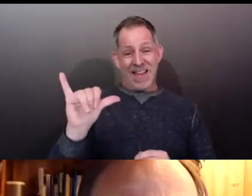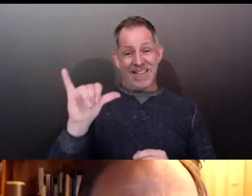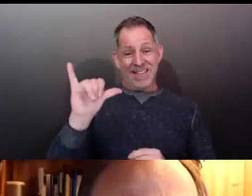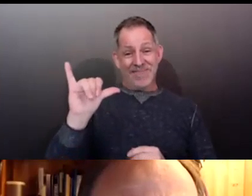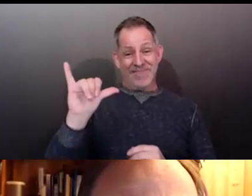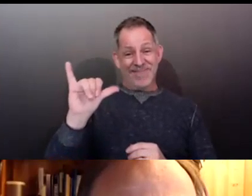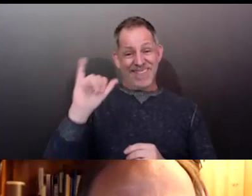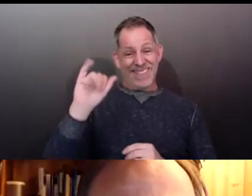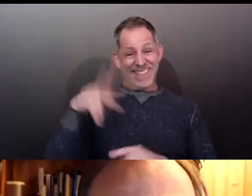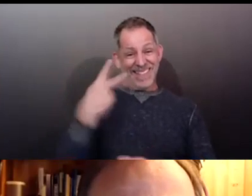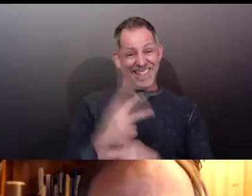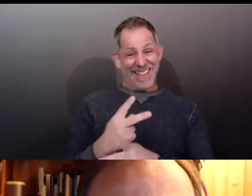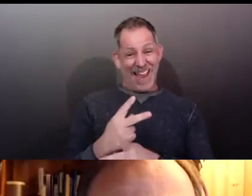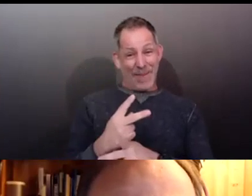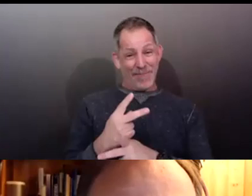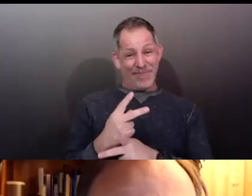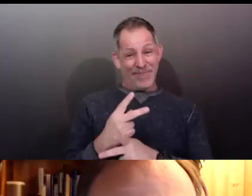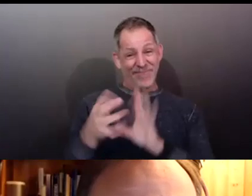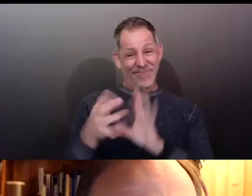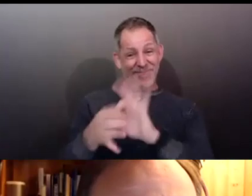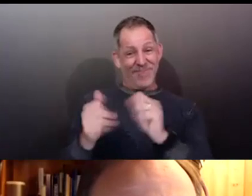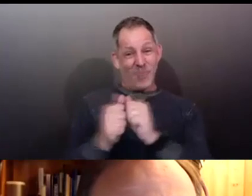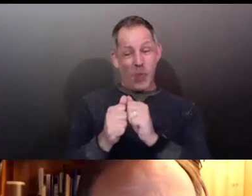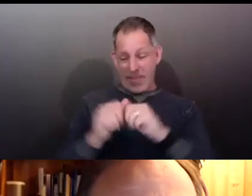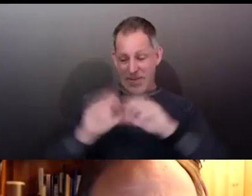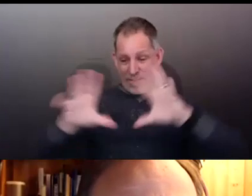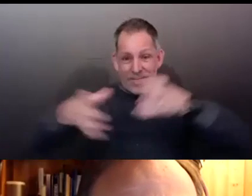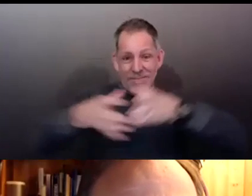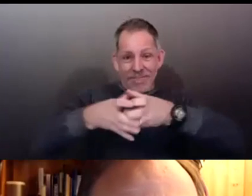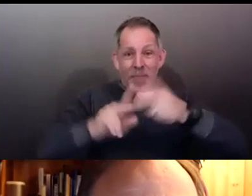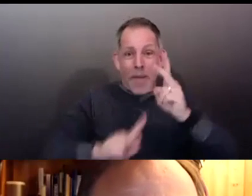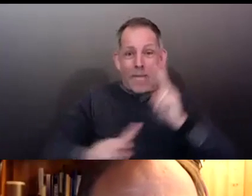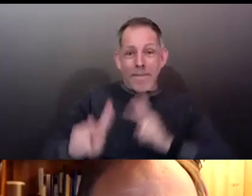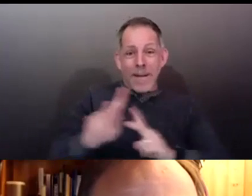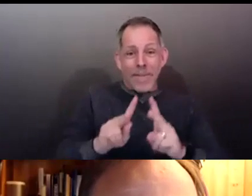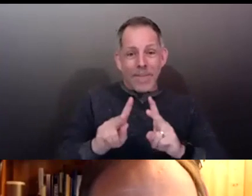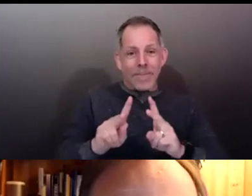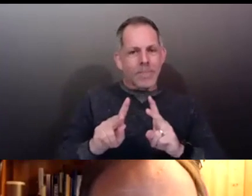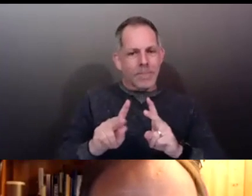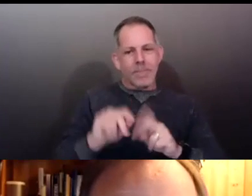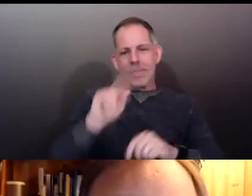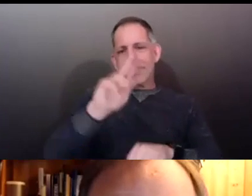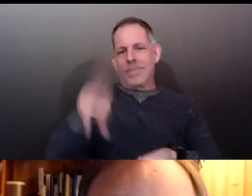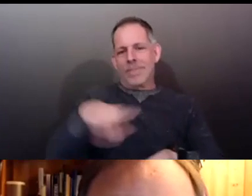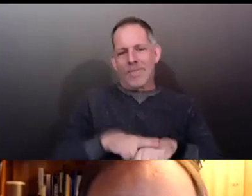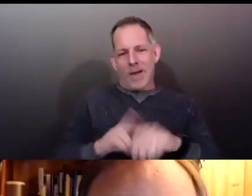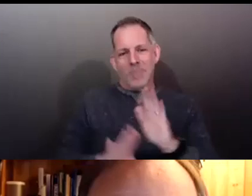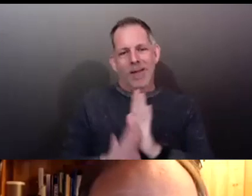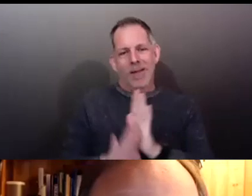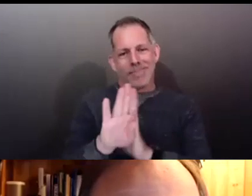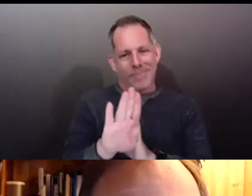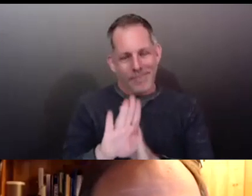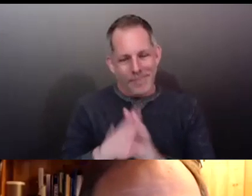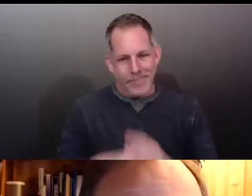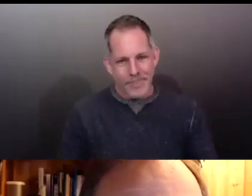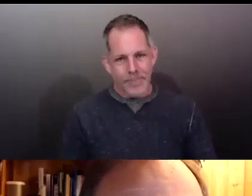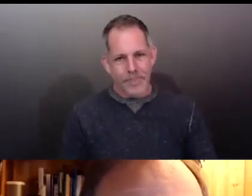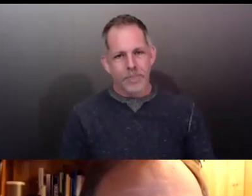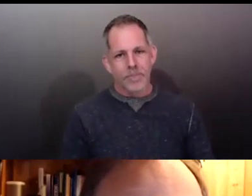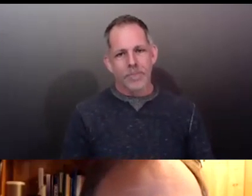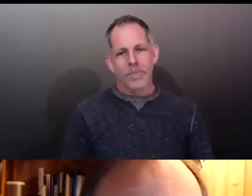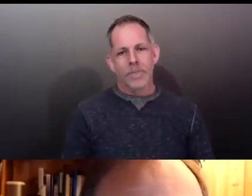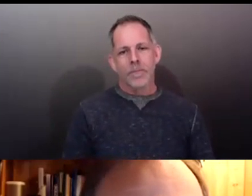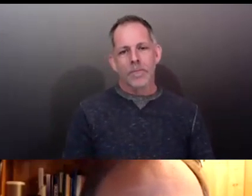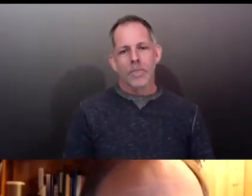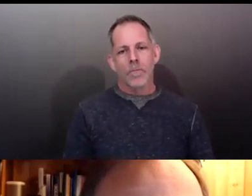groups of people raise risks. So, you know, I would think they generally be ill-advised, but Doctor,